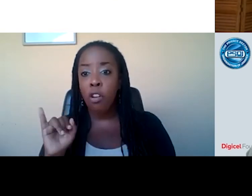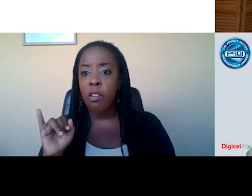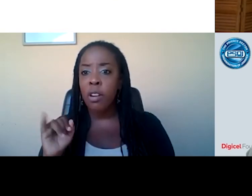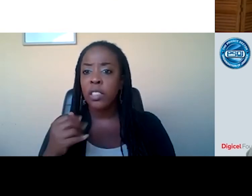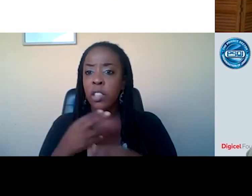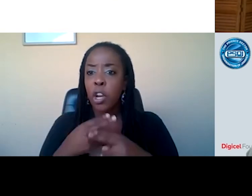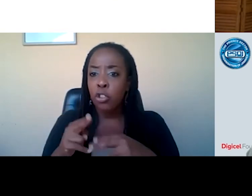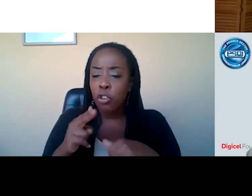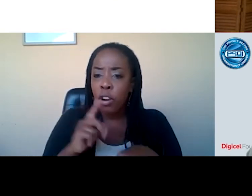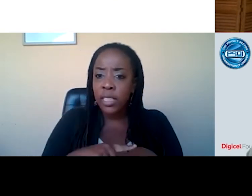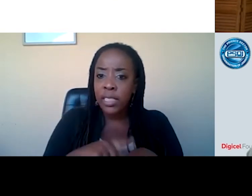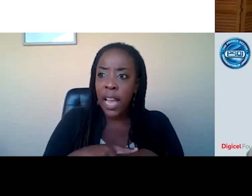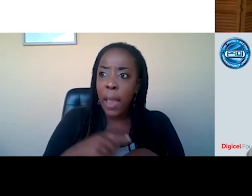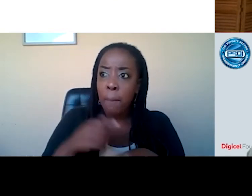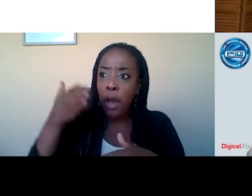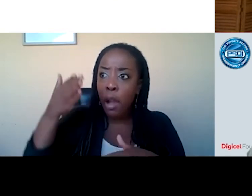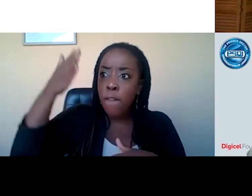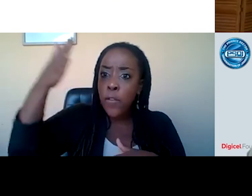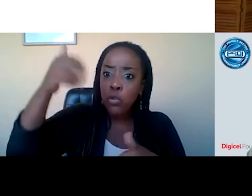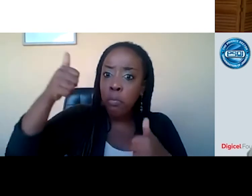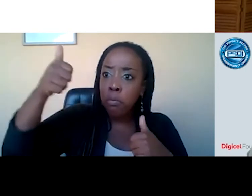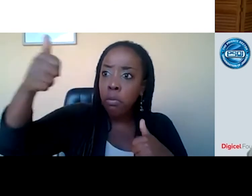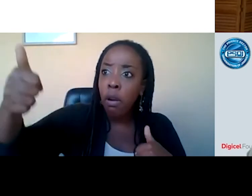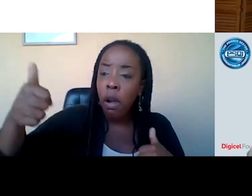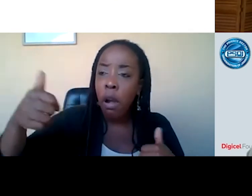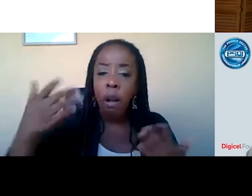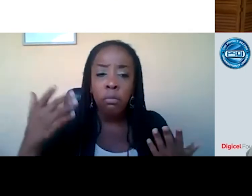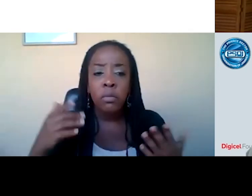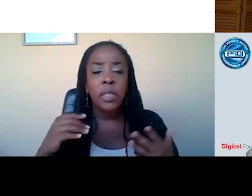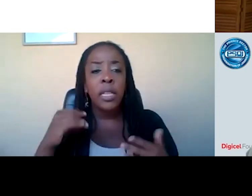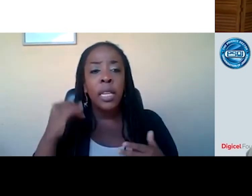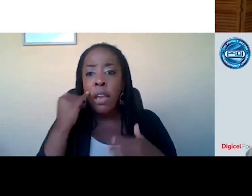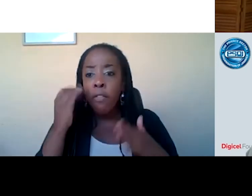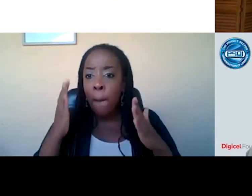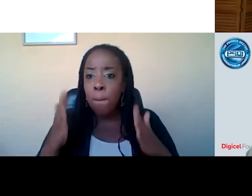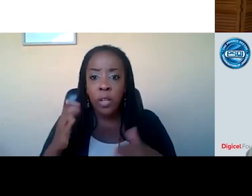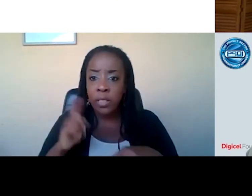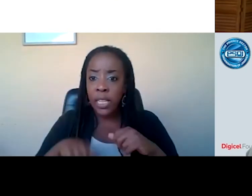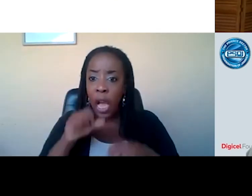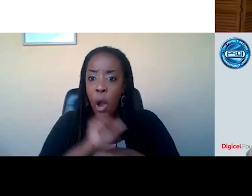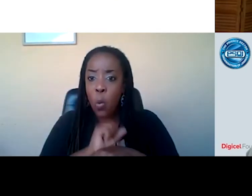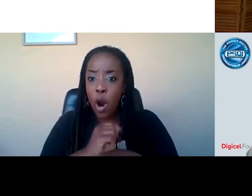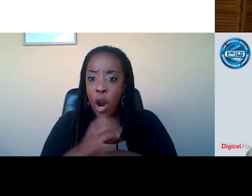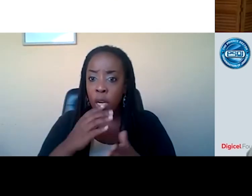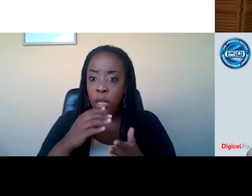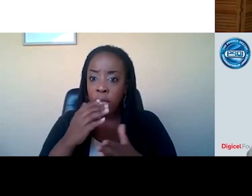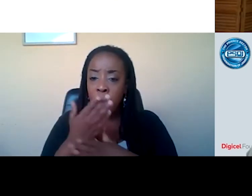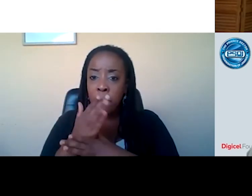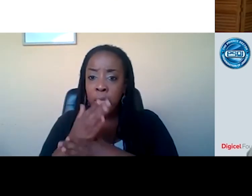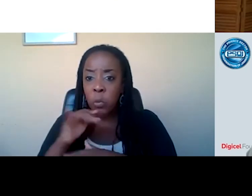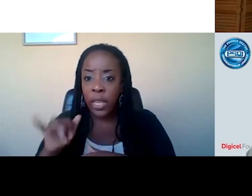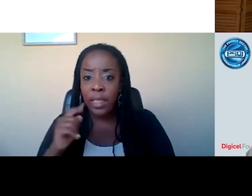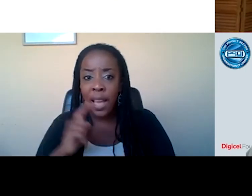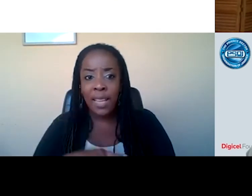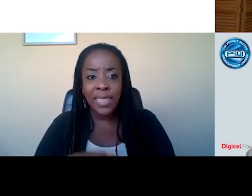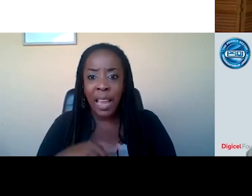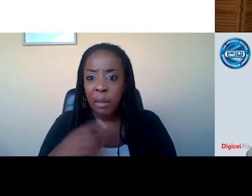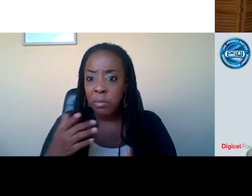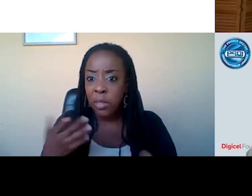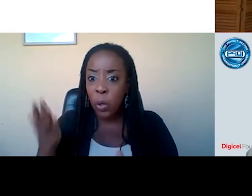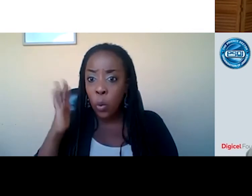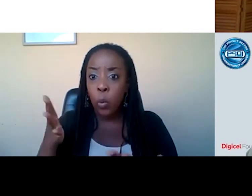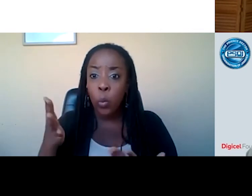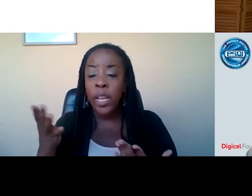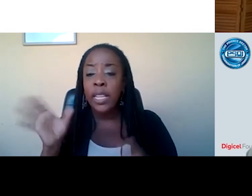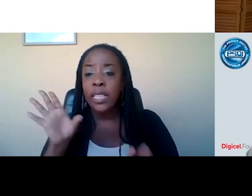who has a disability cannot work for whatever period of time? Is there coverage for their income or other such things? That must be someone